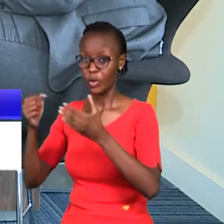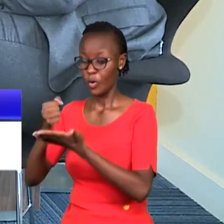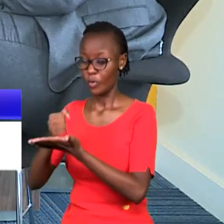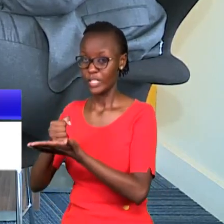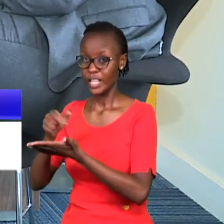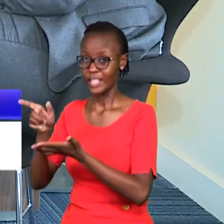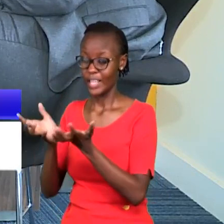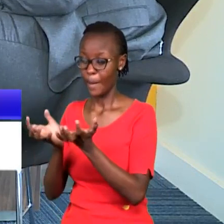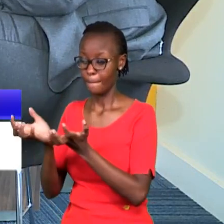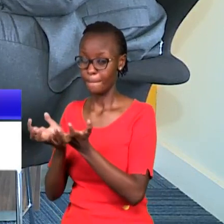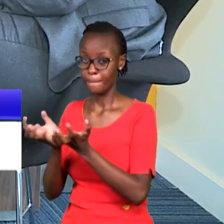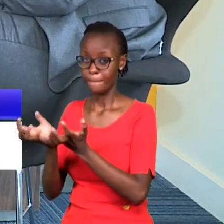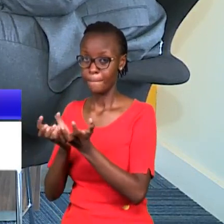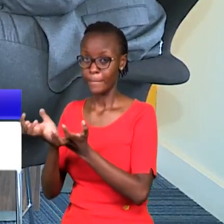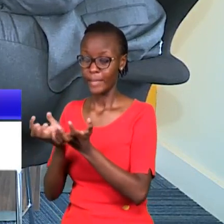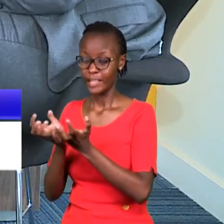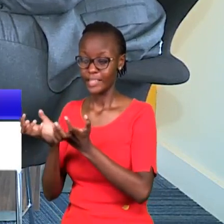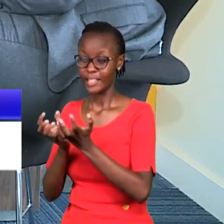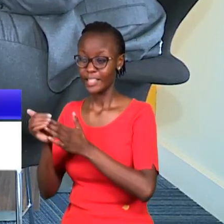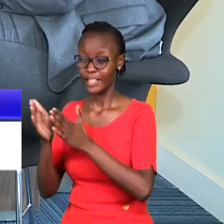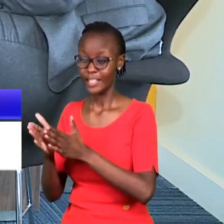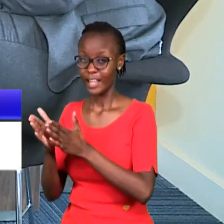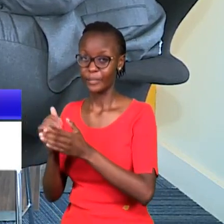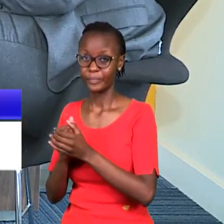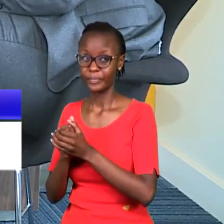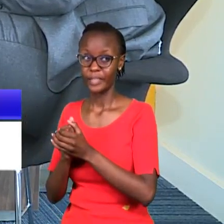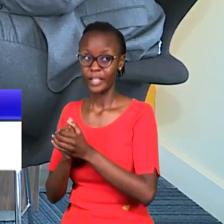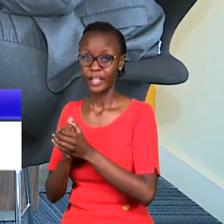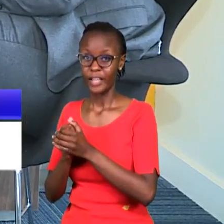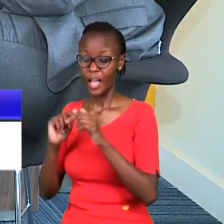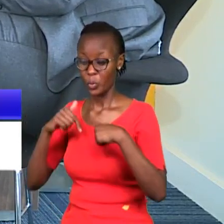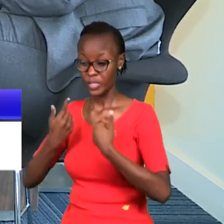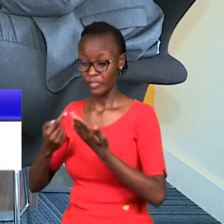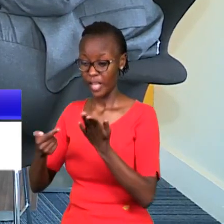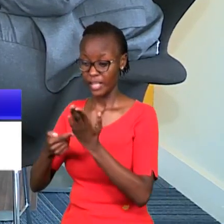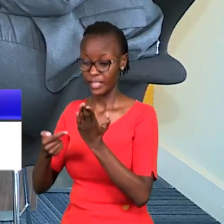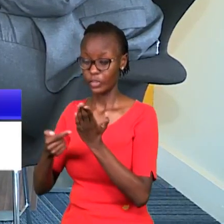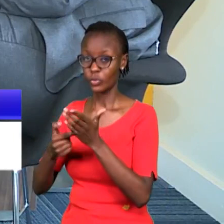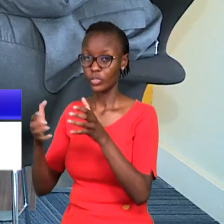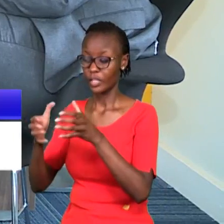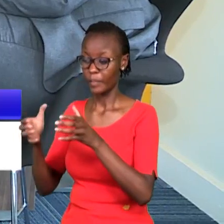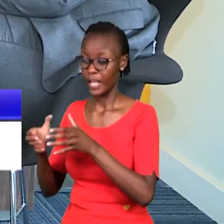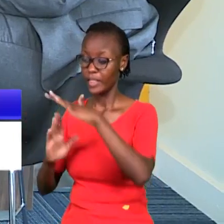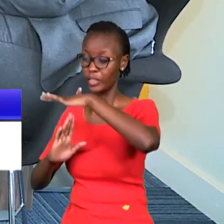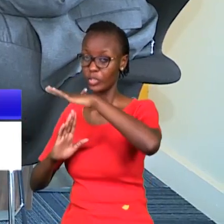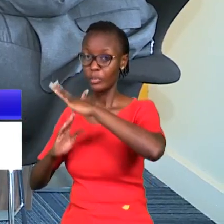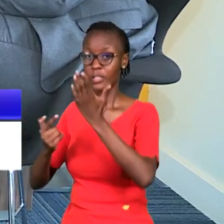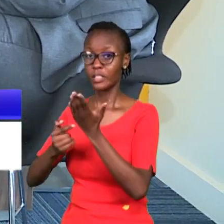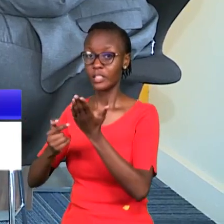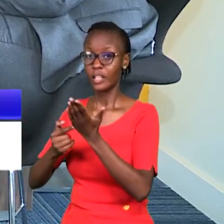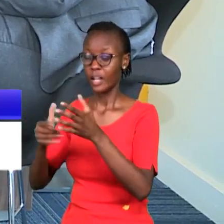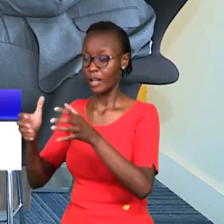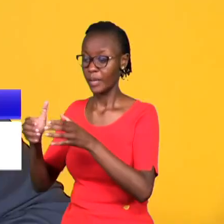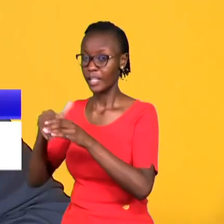The business we're leading, massive. So we are a technology company, the leading technology company in Europe and